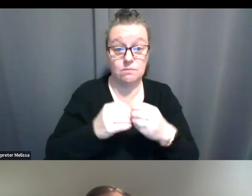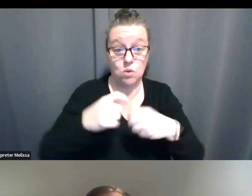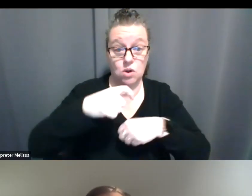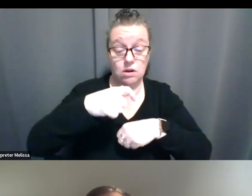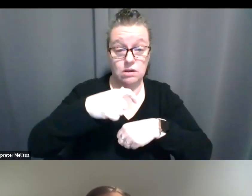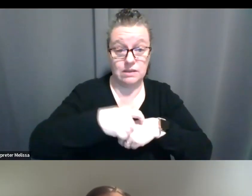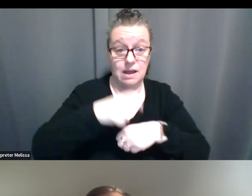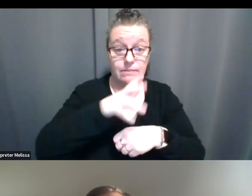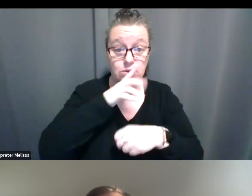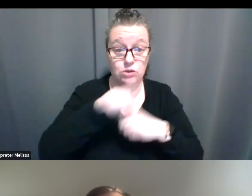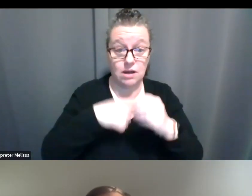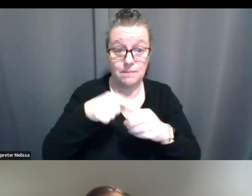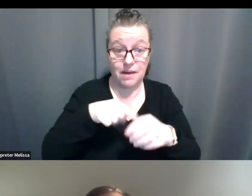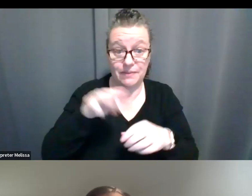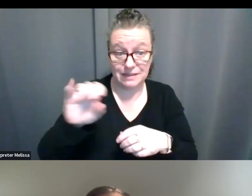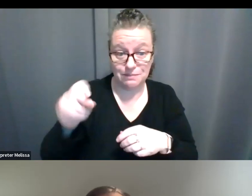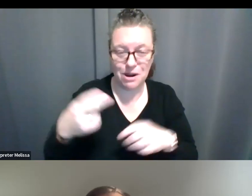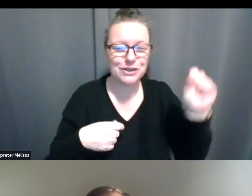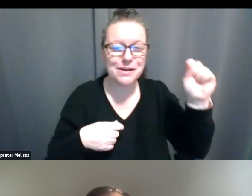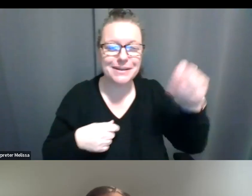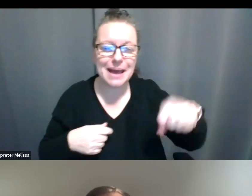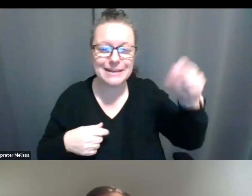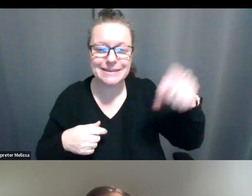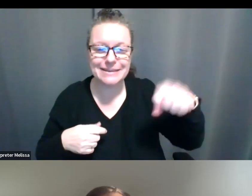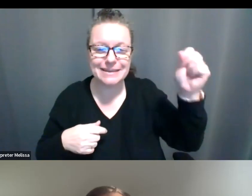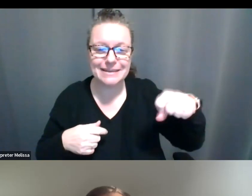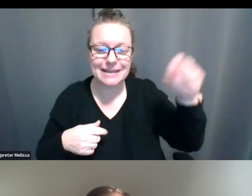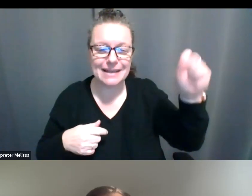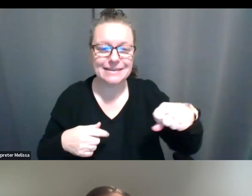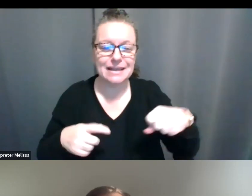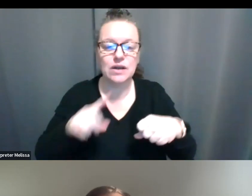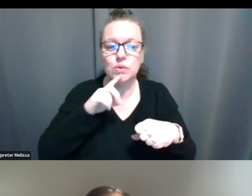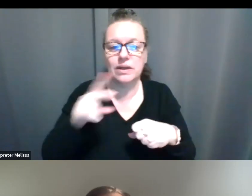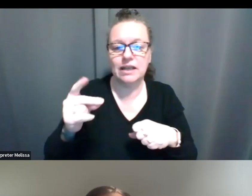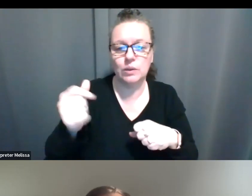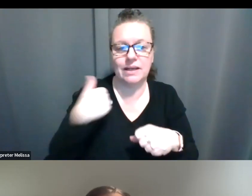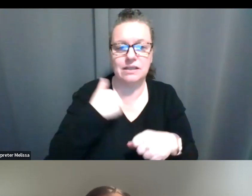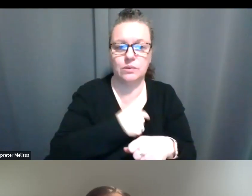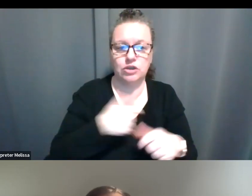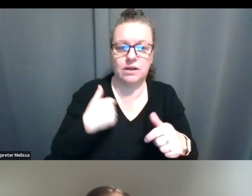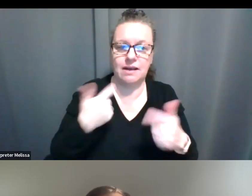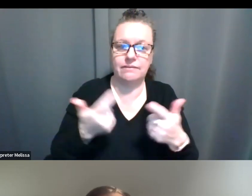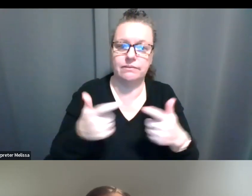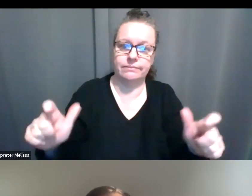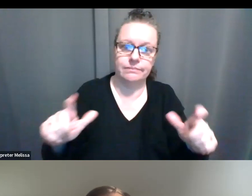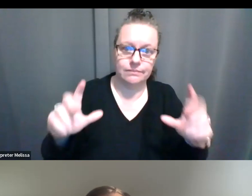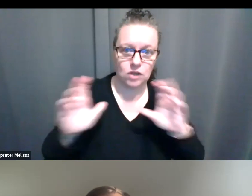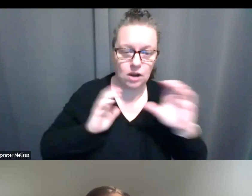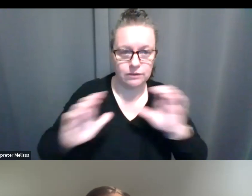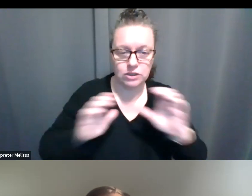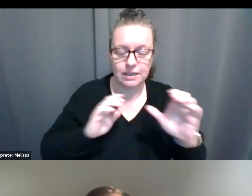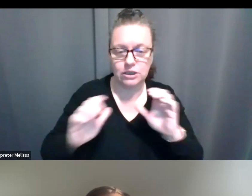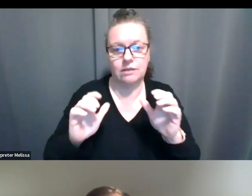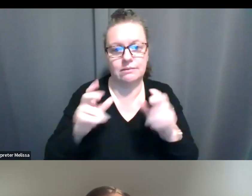in March, right? I'm going to Yes, okay, yes, I'm going I to promise. make this really quick then, because we're trying to have a massive conversation in a short amount of time with questions.